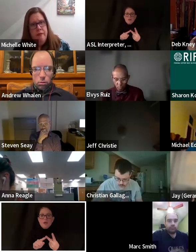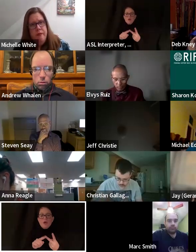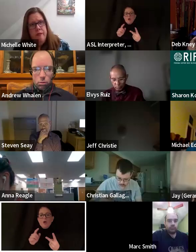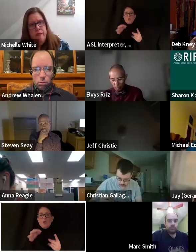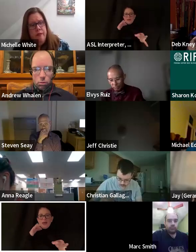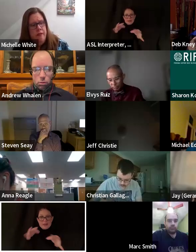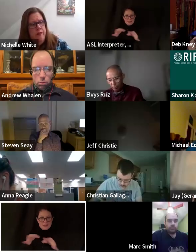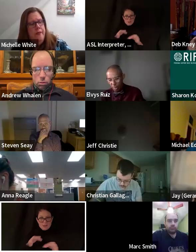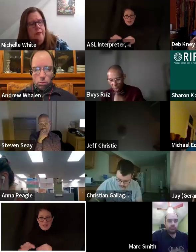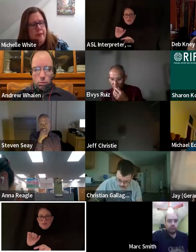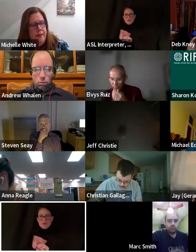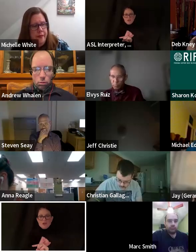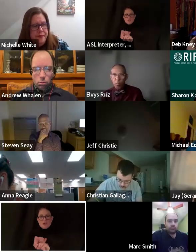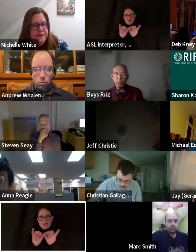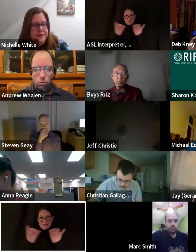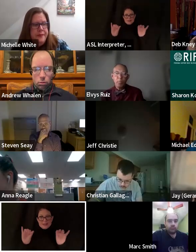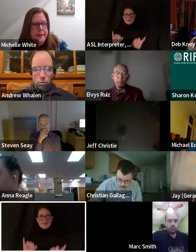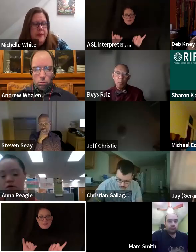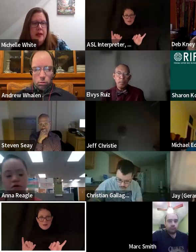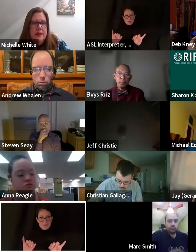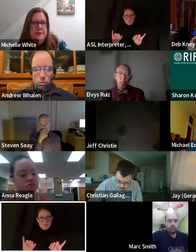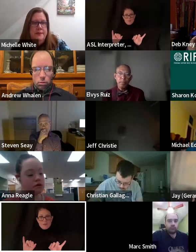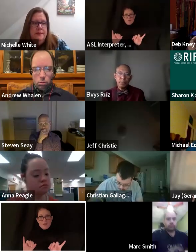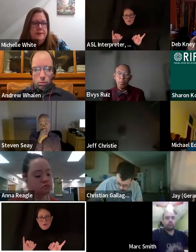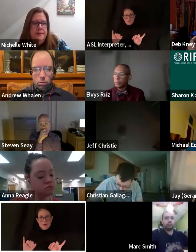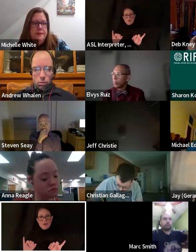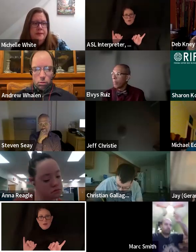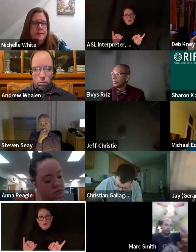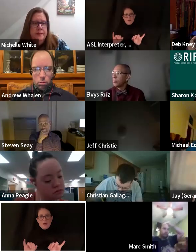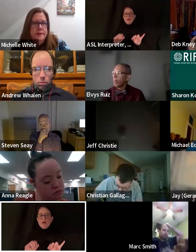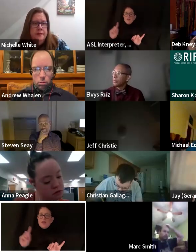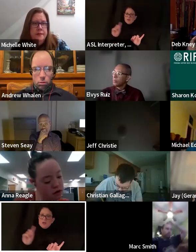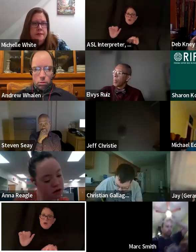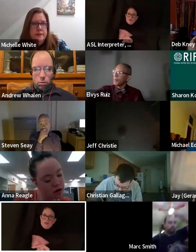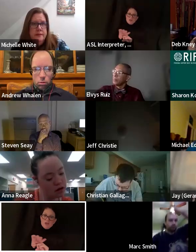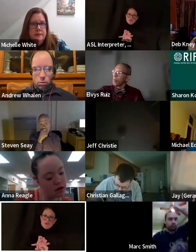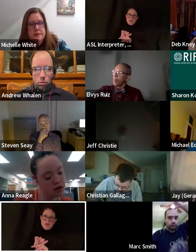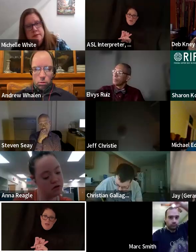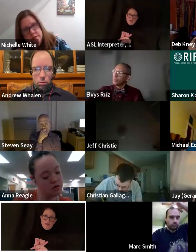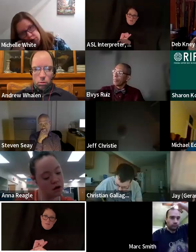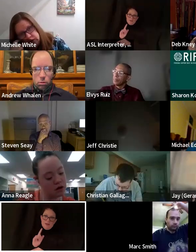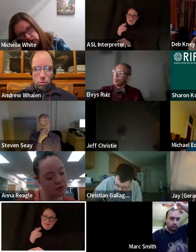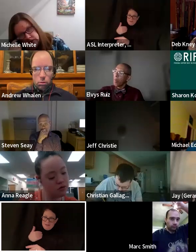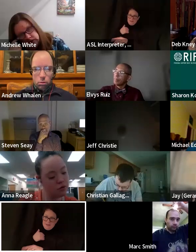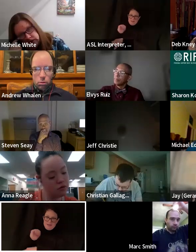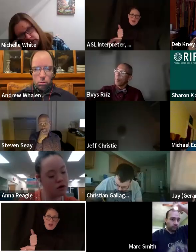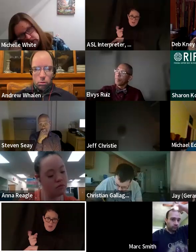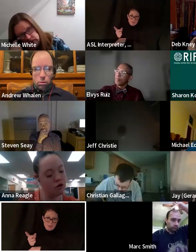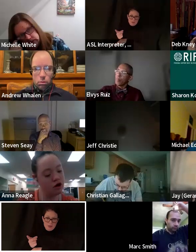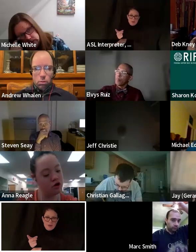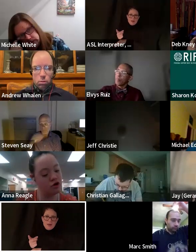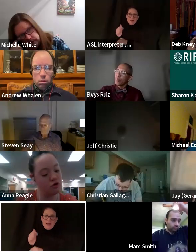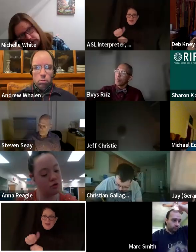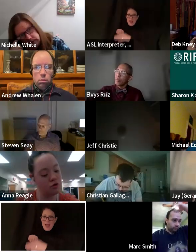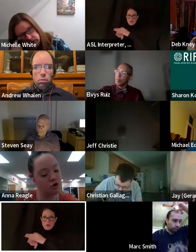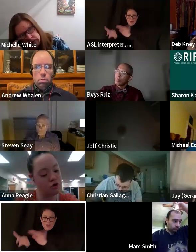people through the train system, which is where the training is housed, and how you get into